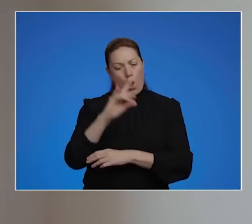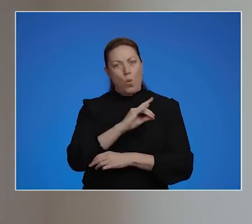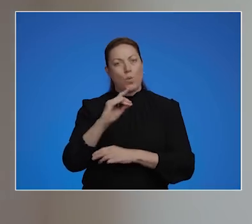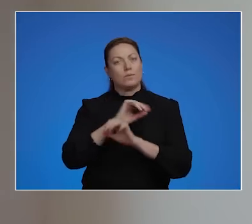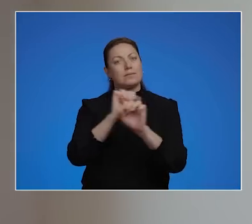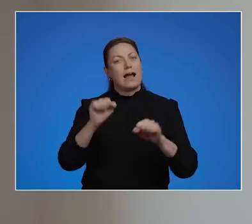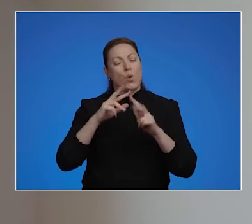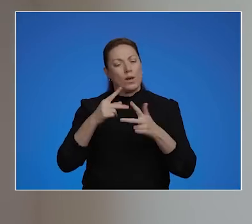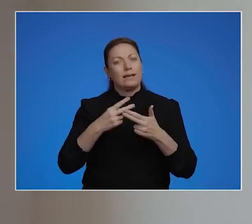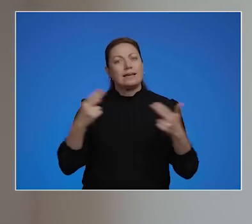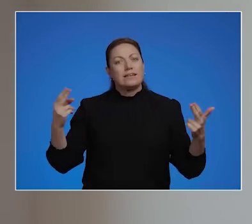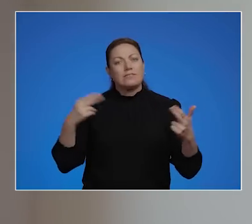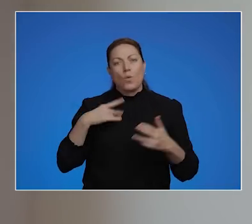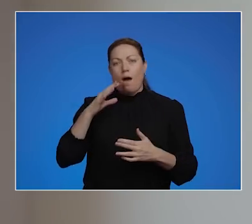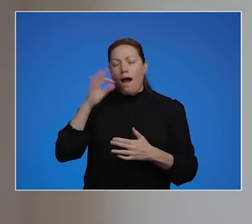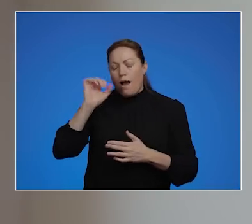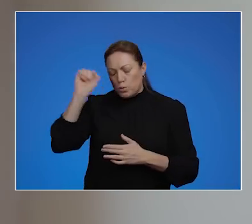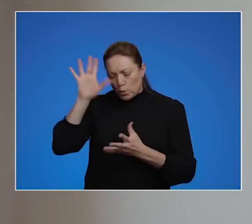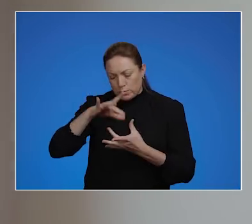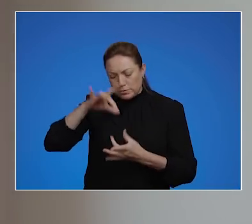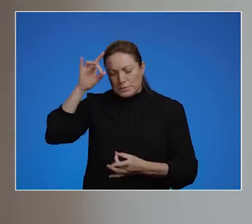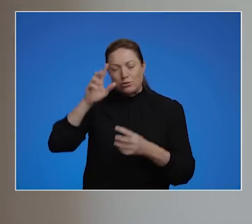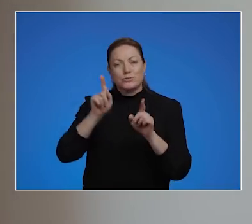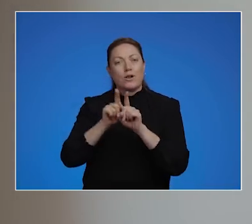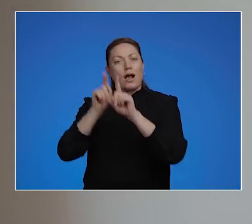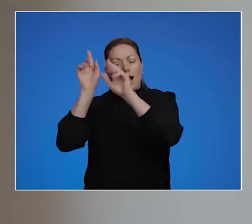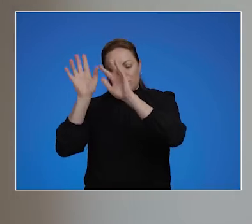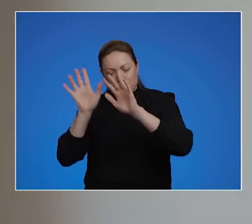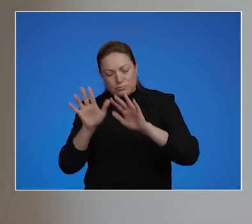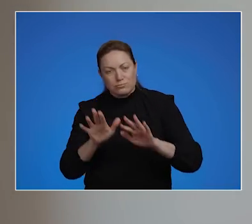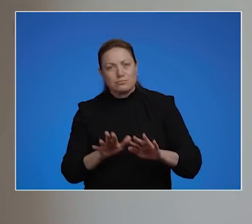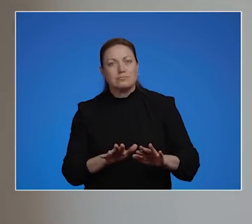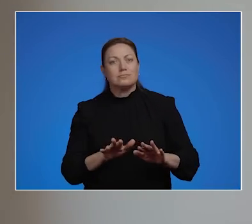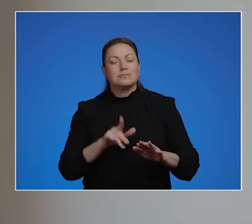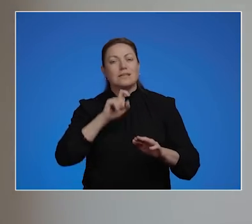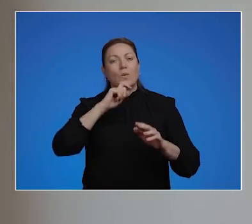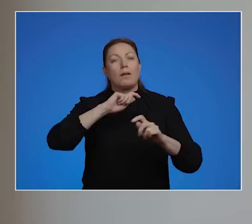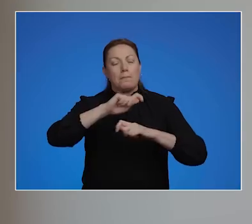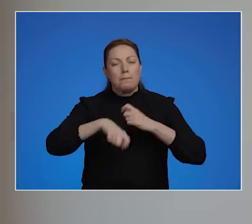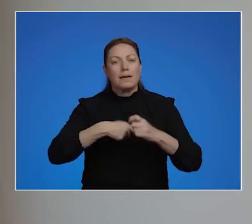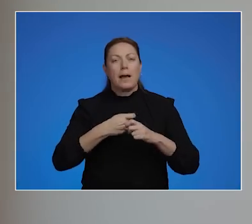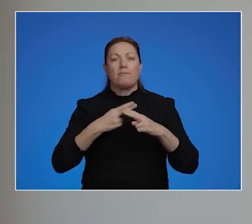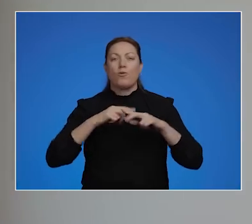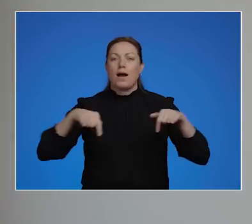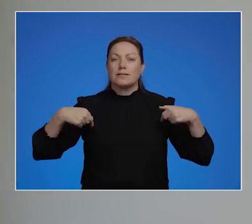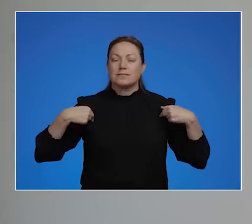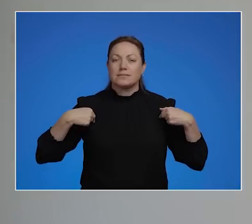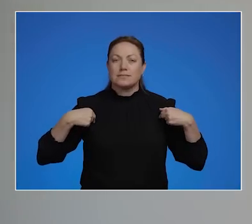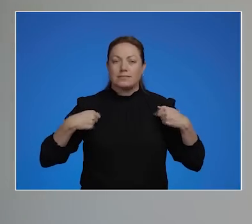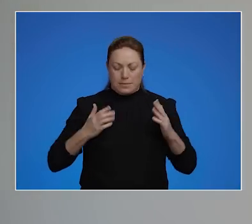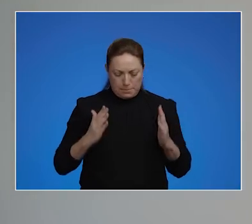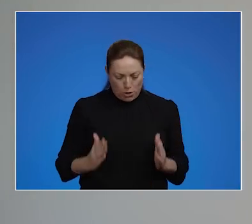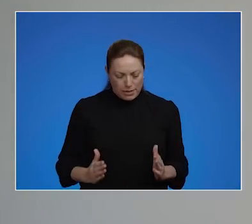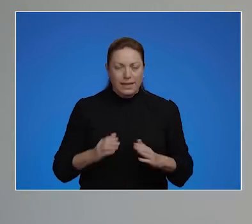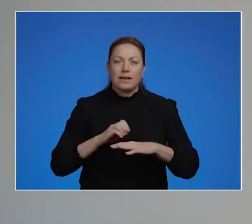gifts, we pray, by sending down your spirit upon them like the dewfall, so that they may become